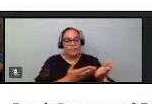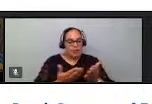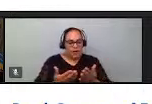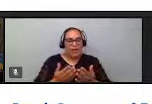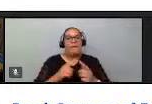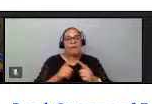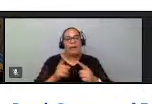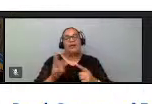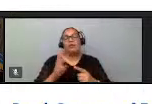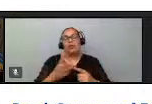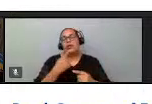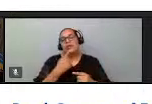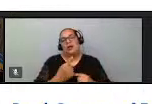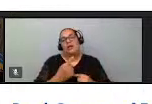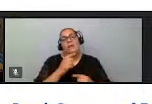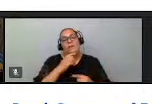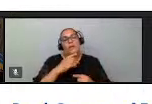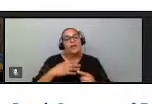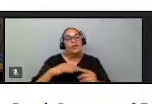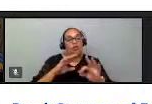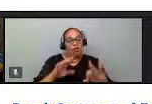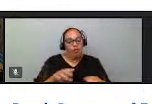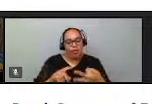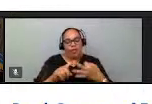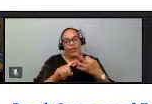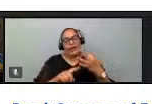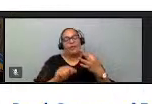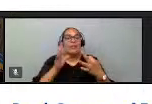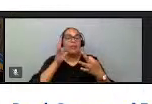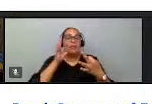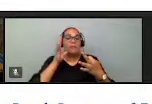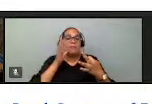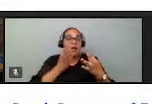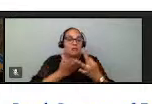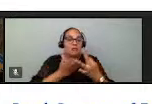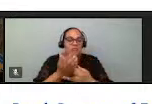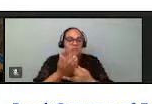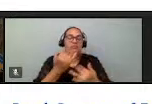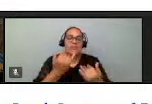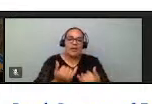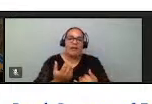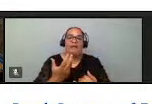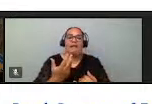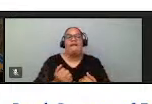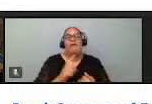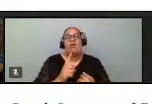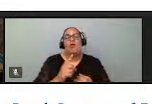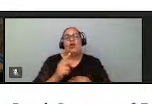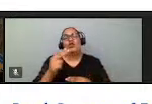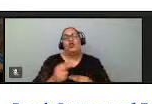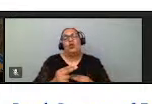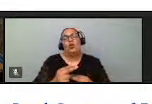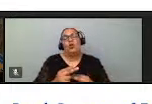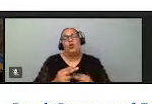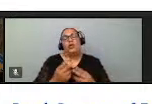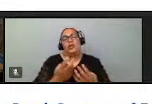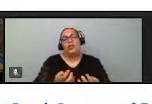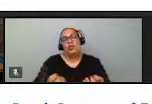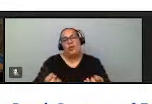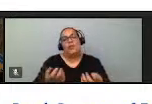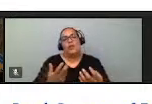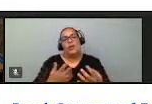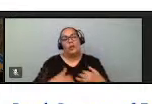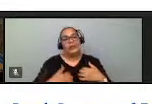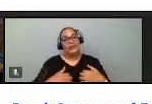probably mention to you that all three births at the main terminal now have short tensioning equipment so we look